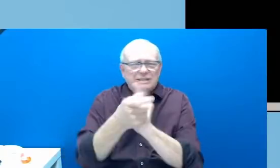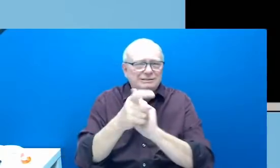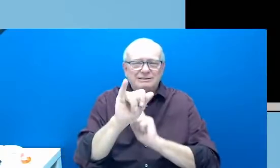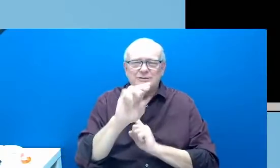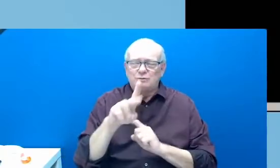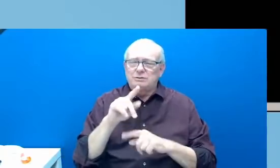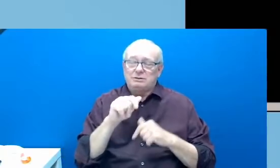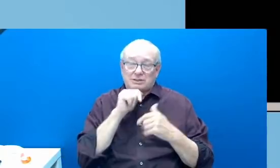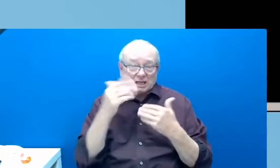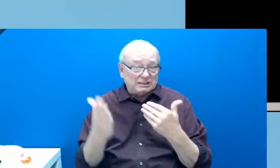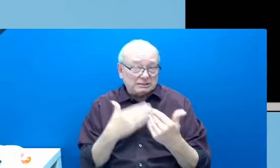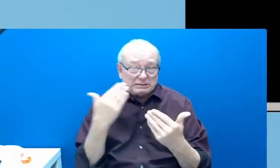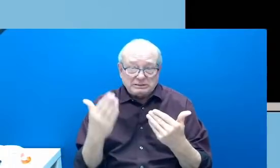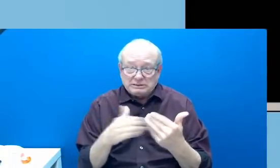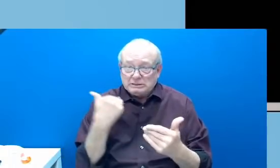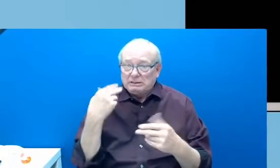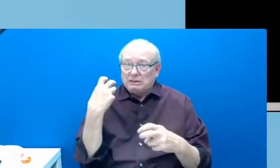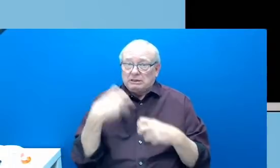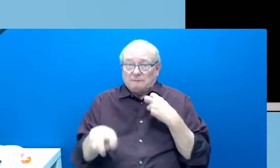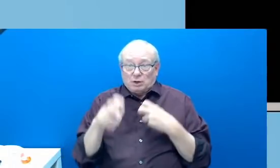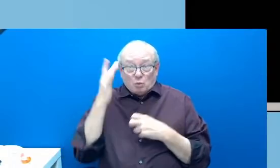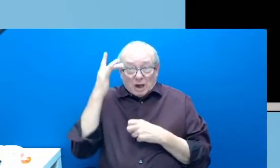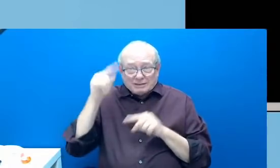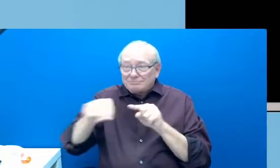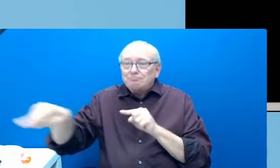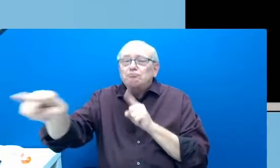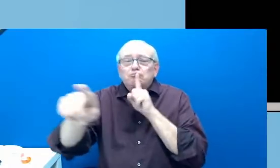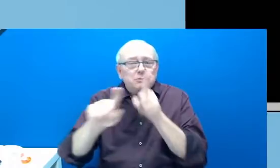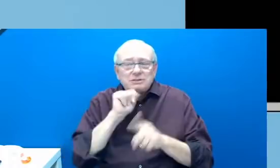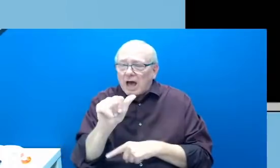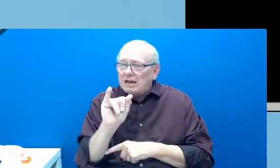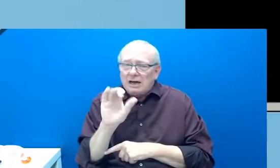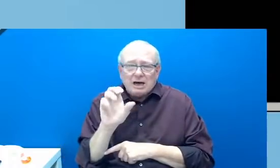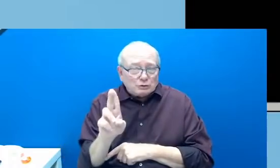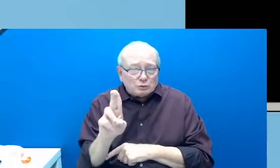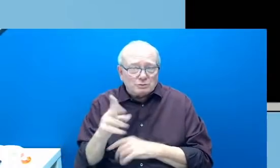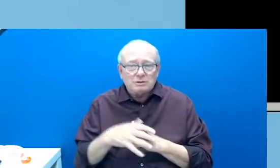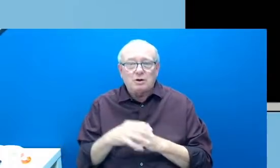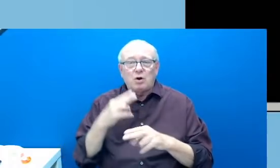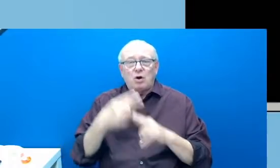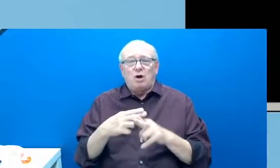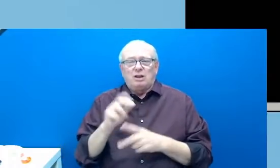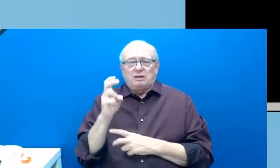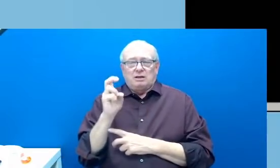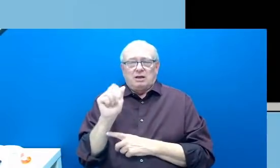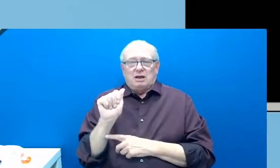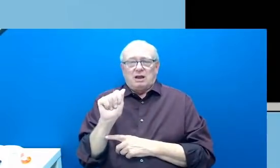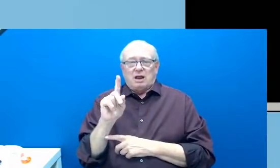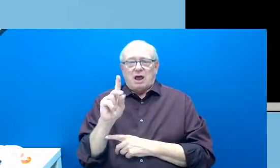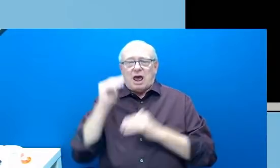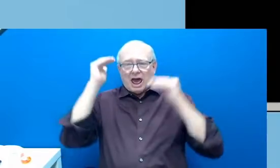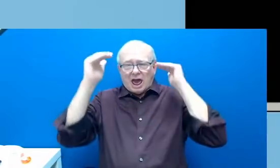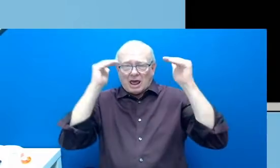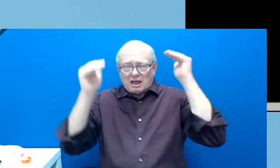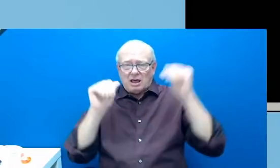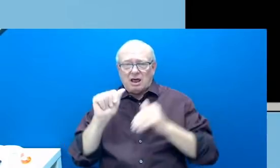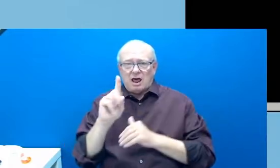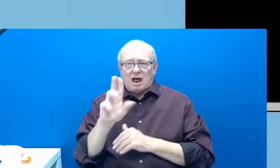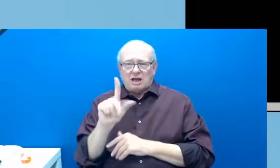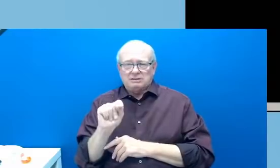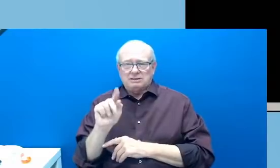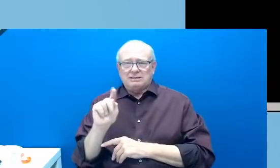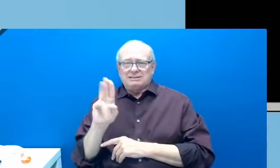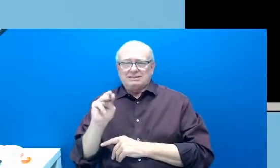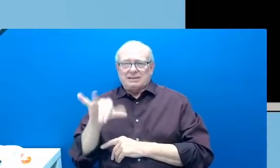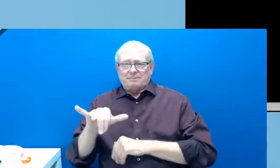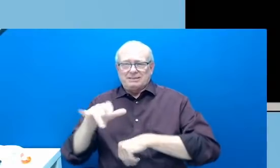So if you look closely, so both of these patients are prone. We call this adult tummy time. Basically,